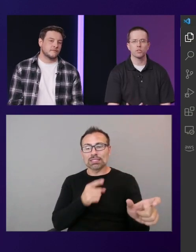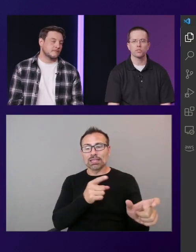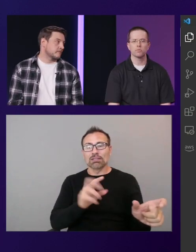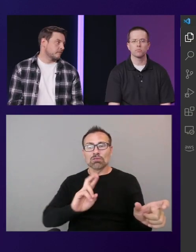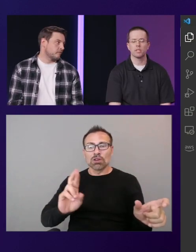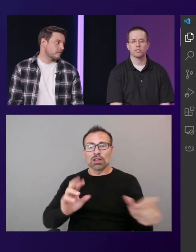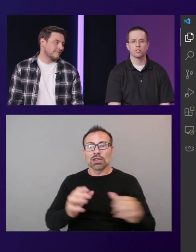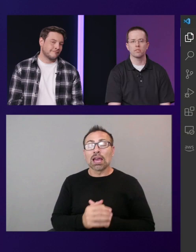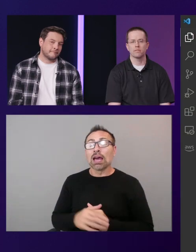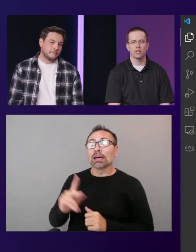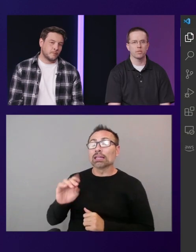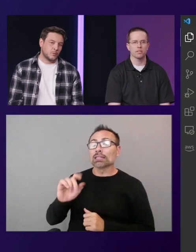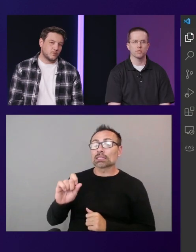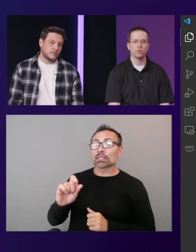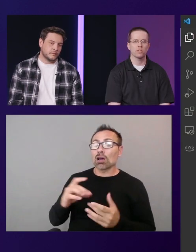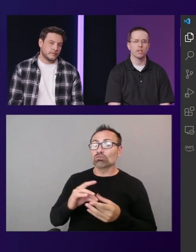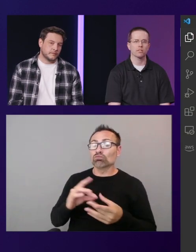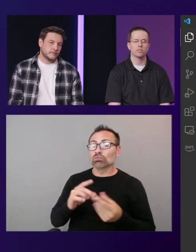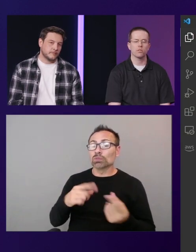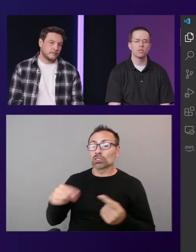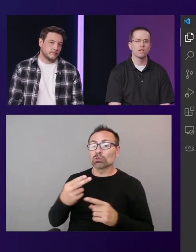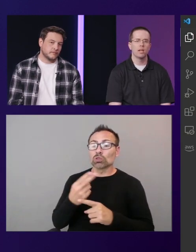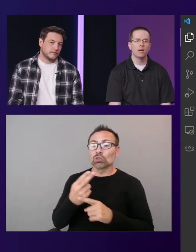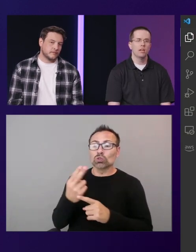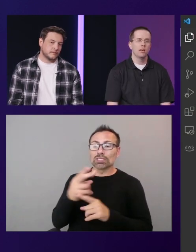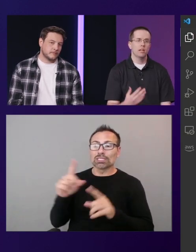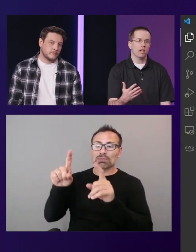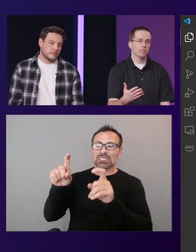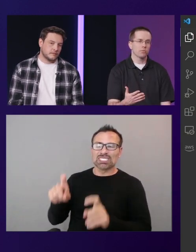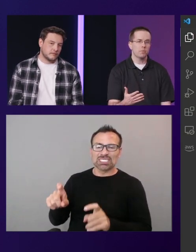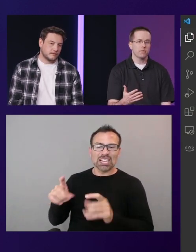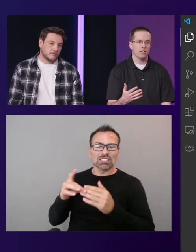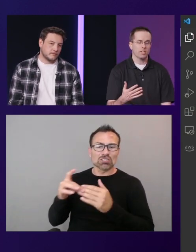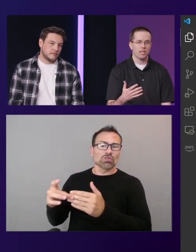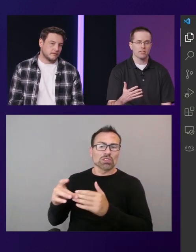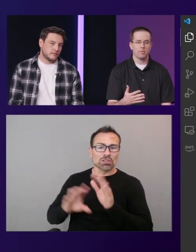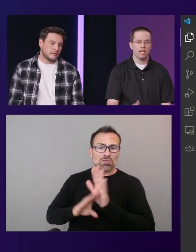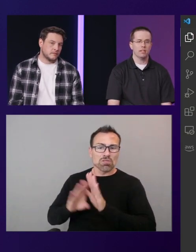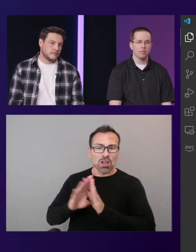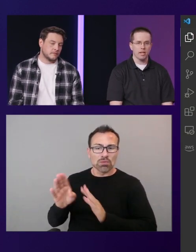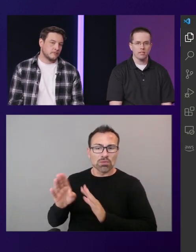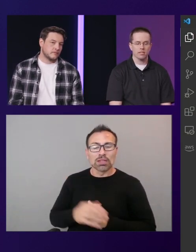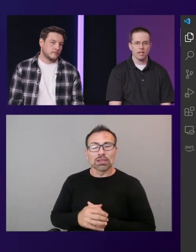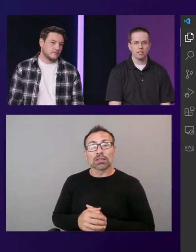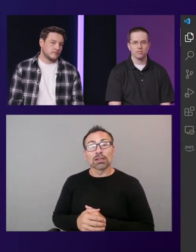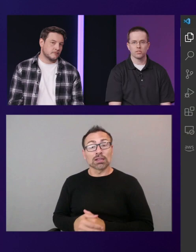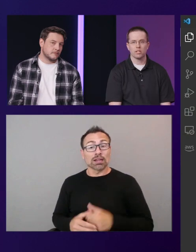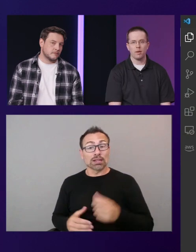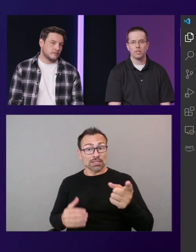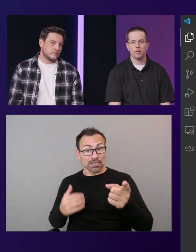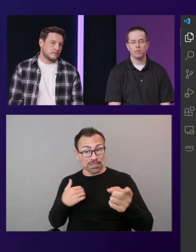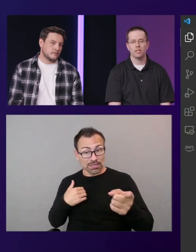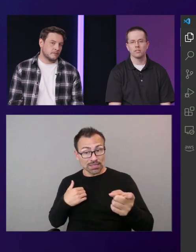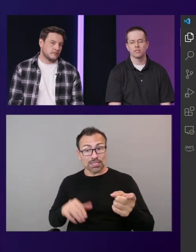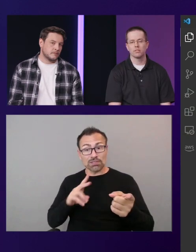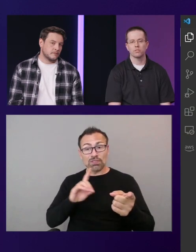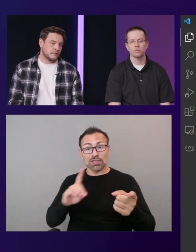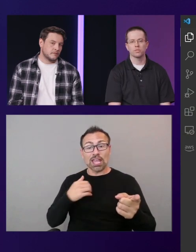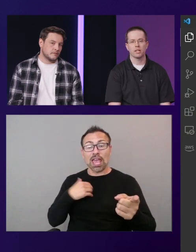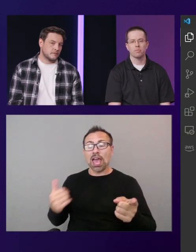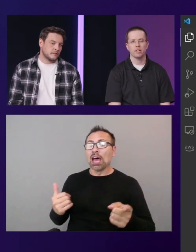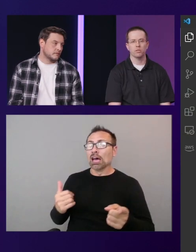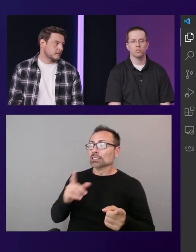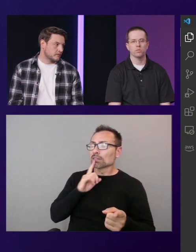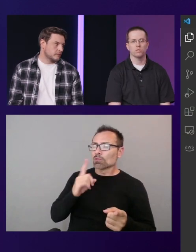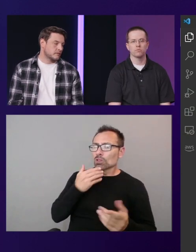mentioned, we're using some test-driven development on this project. So now this README file actually has some handy commands that I can just copy and paste to